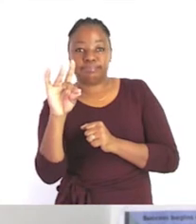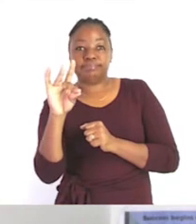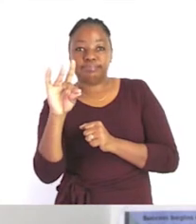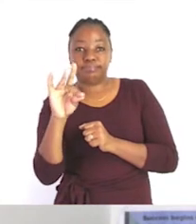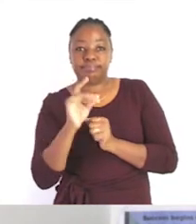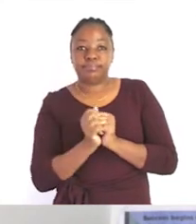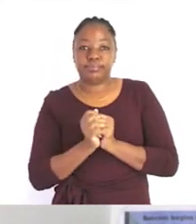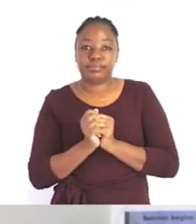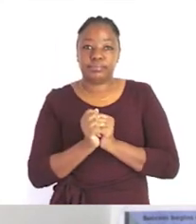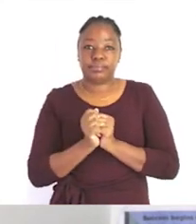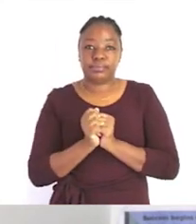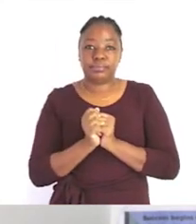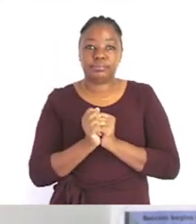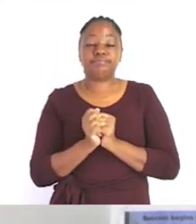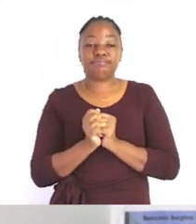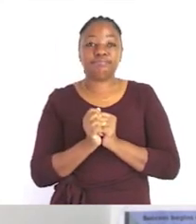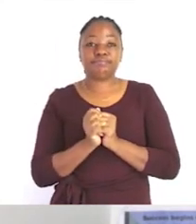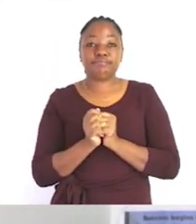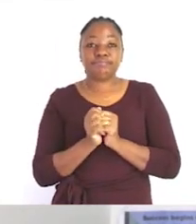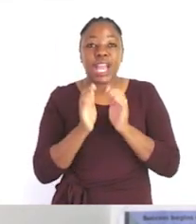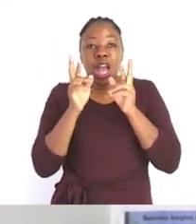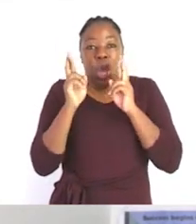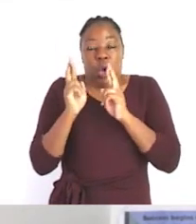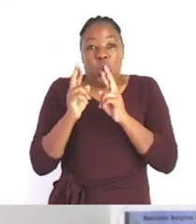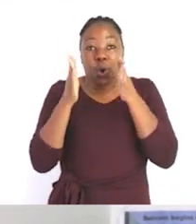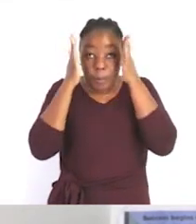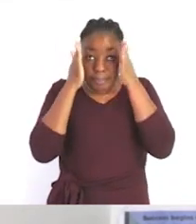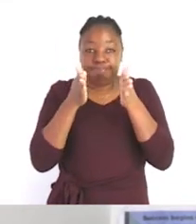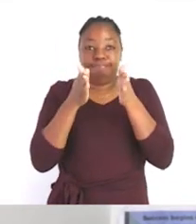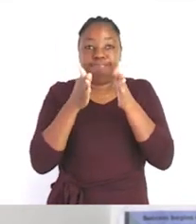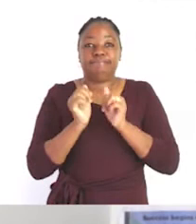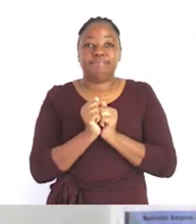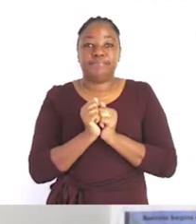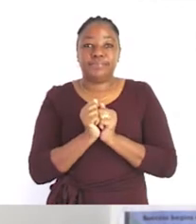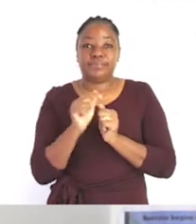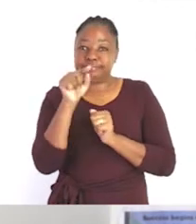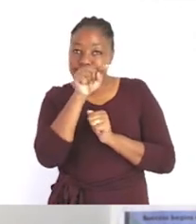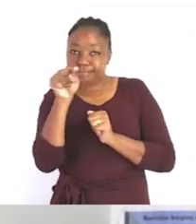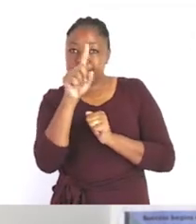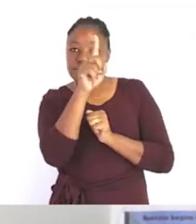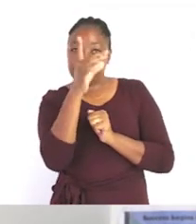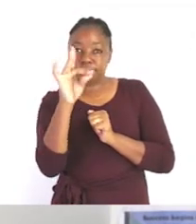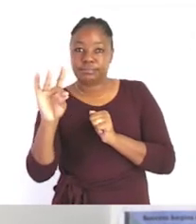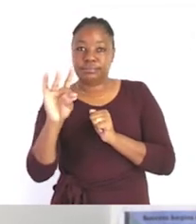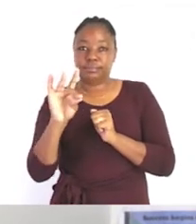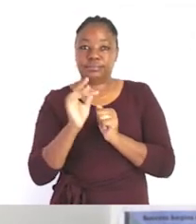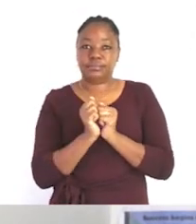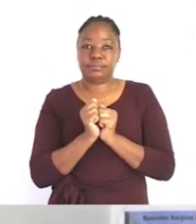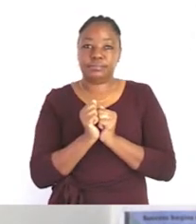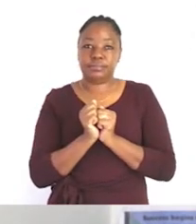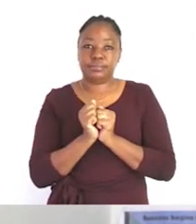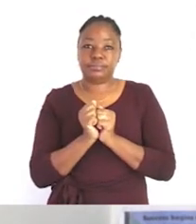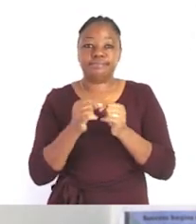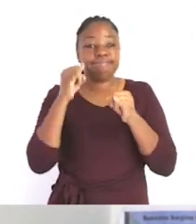I hope you are following at home. And cancel. That means that the last number